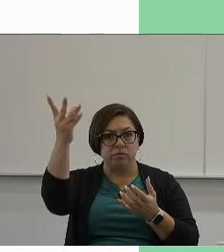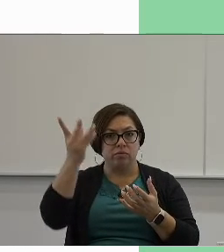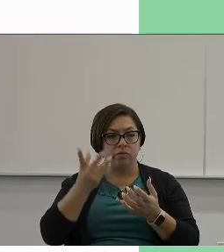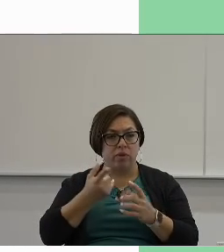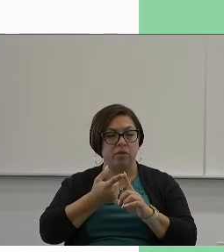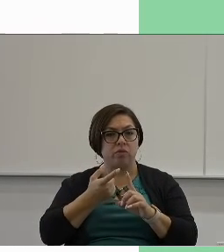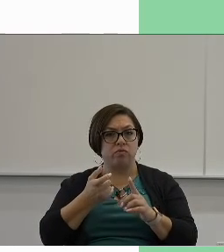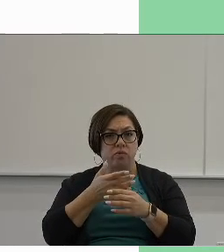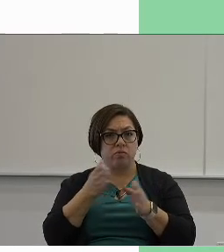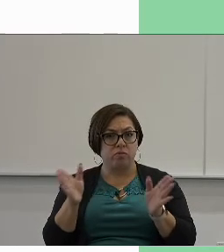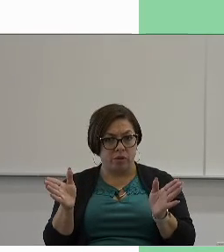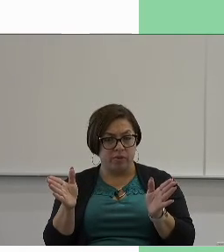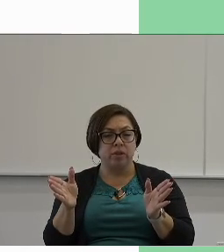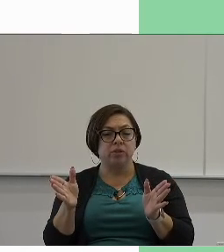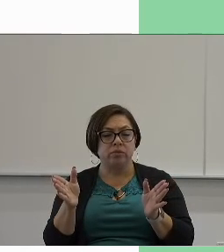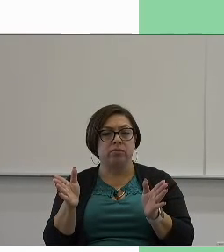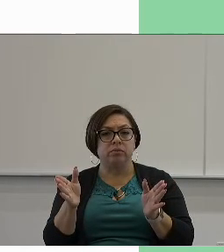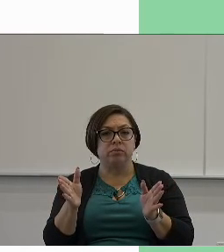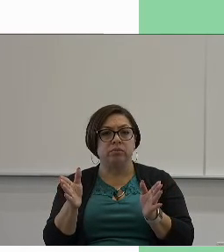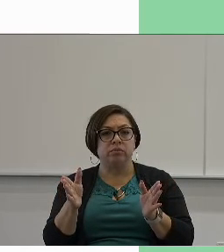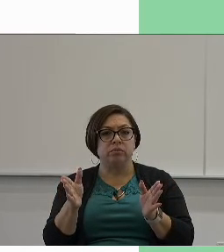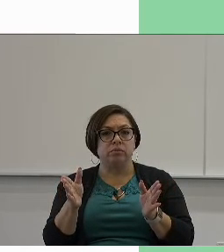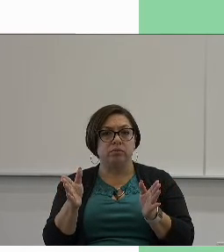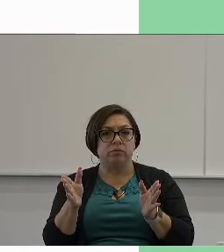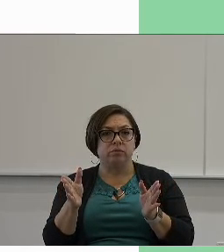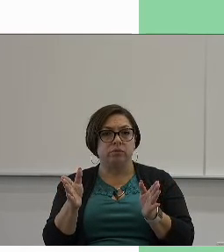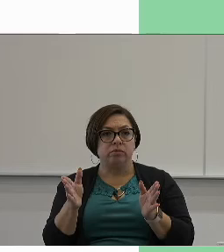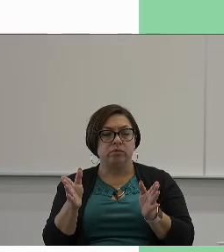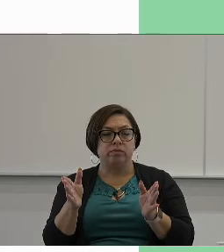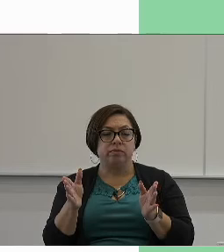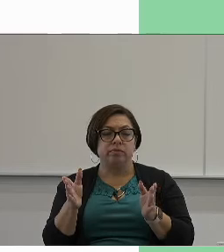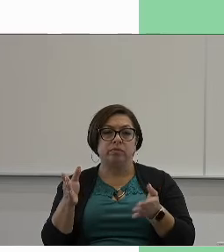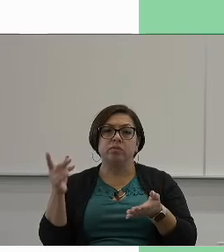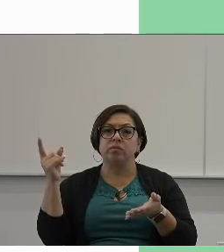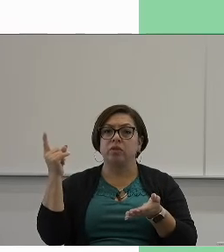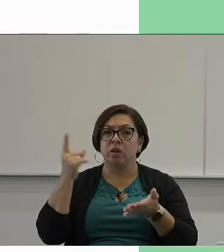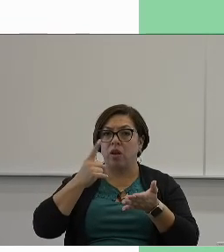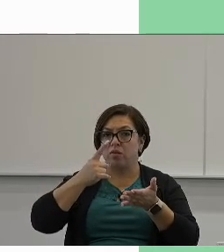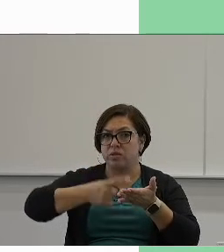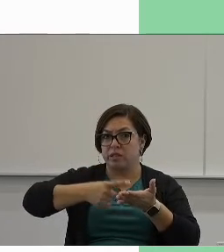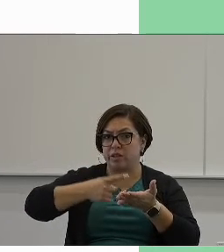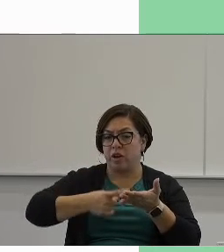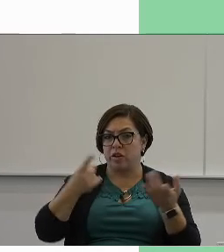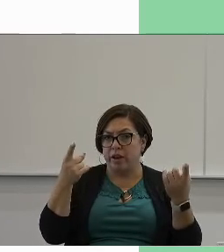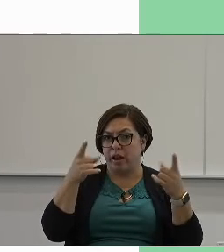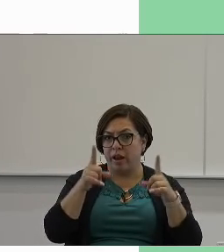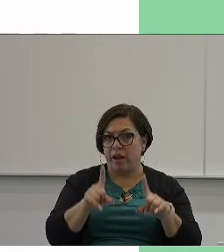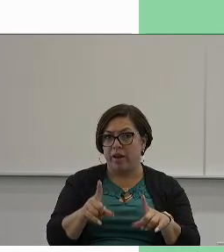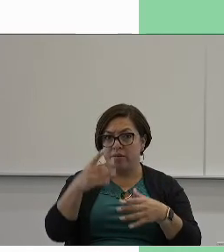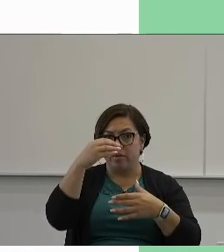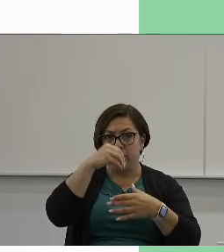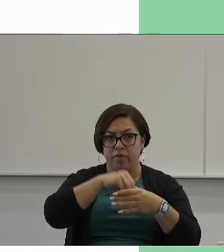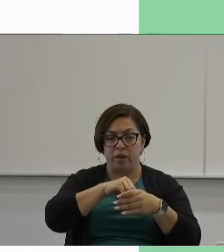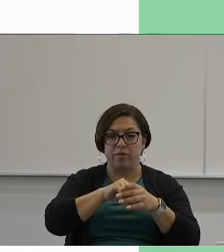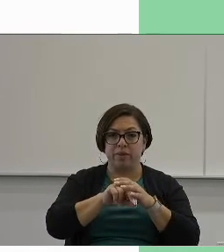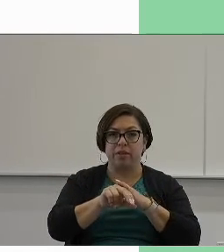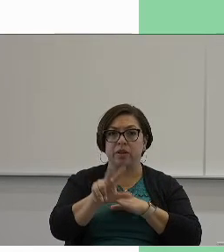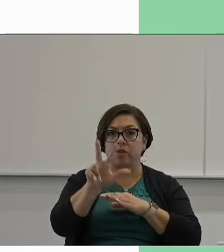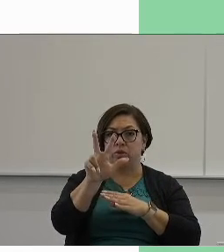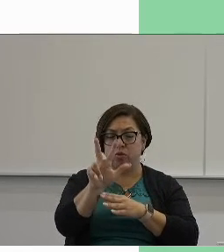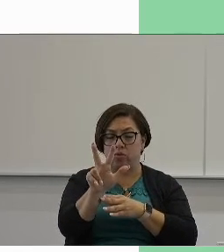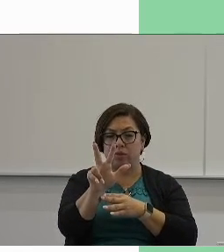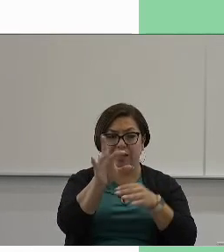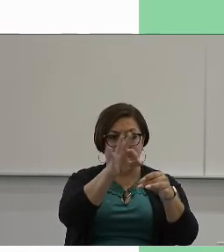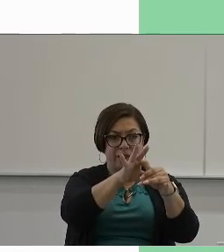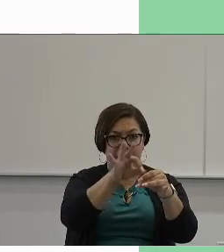information on. And that is, there's been a robust discussion involving 3 election